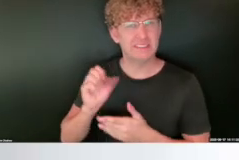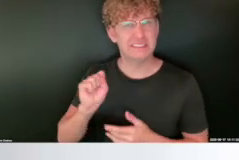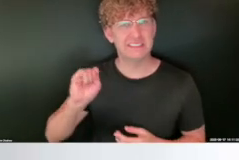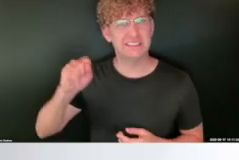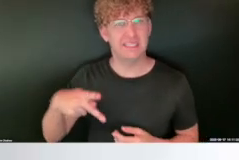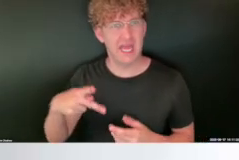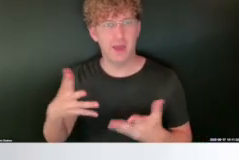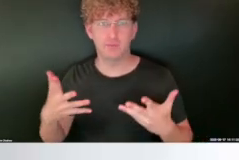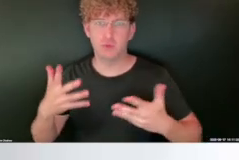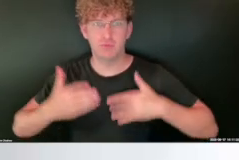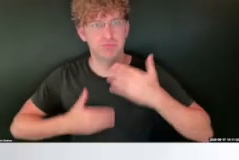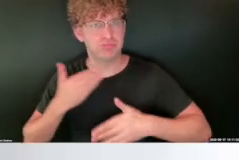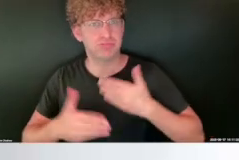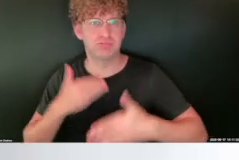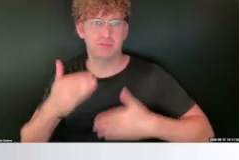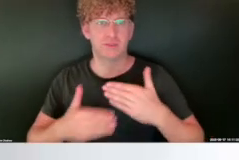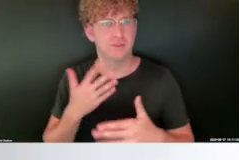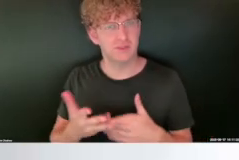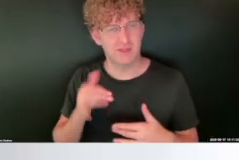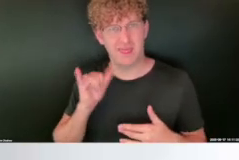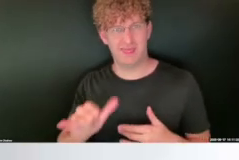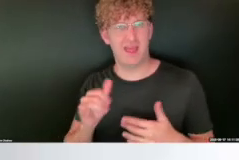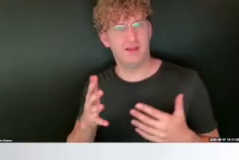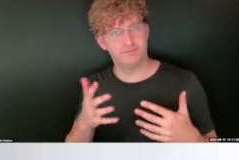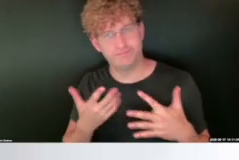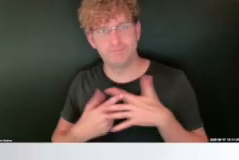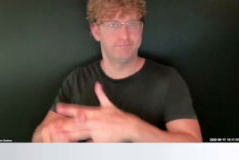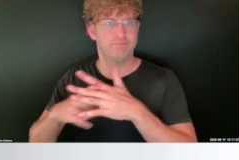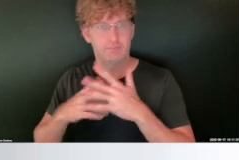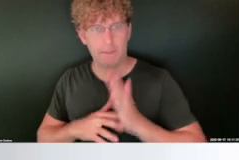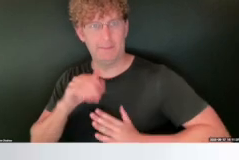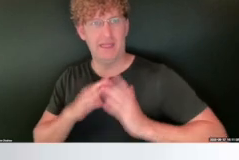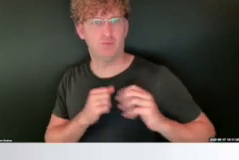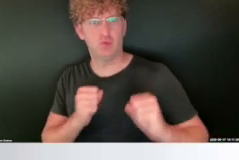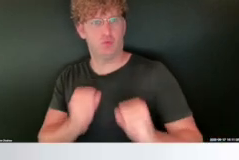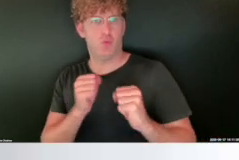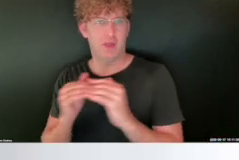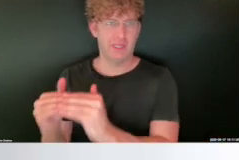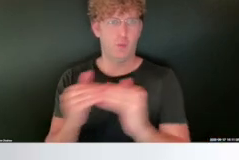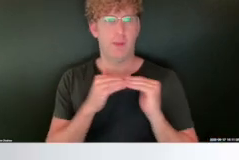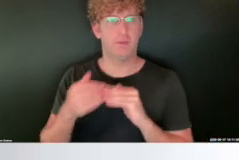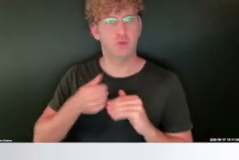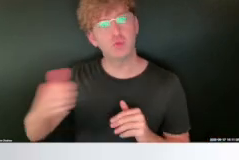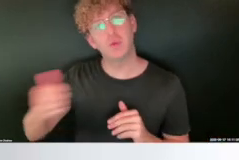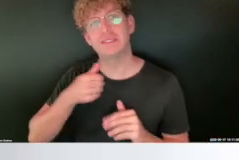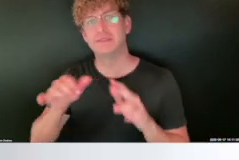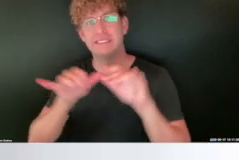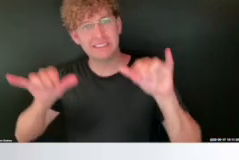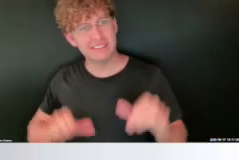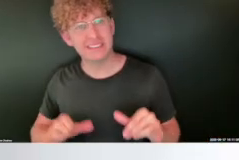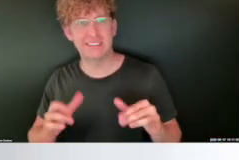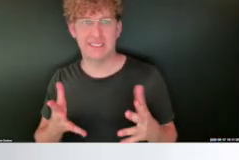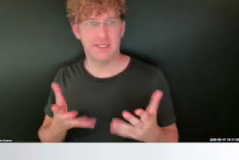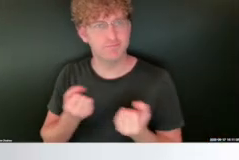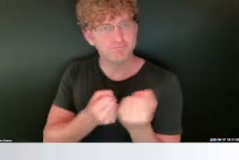equitable transportation systems that better serve communities with the greatest need for innovative transportation solutions. I'll now pass it along